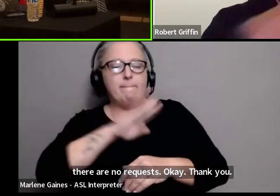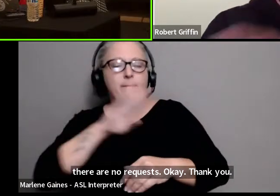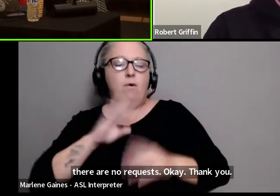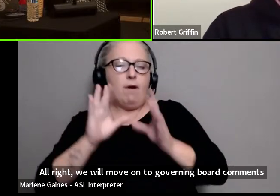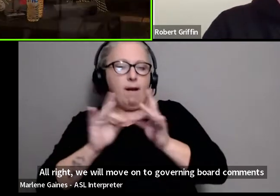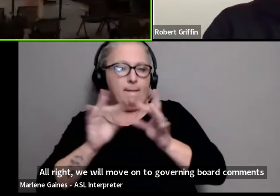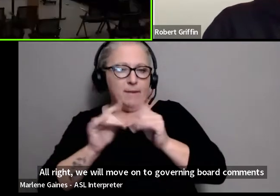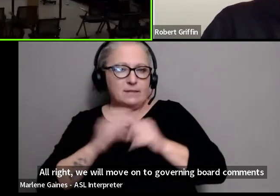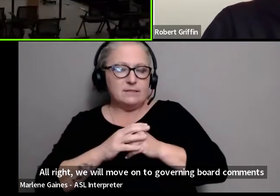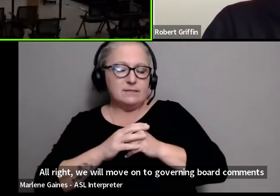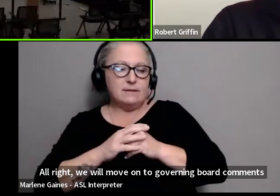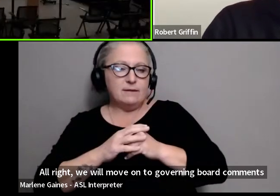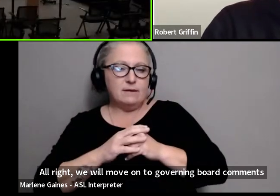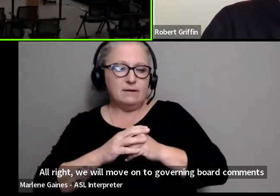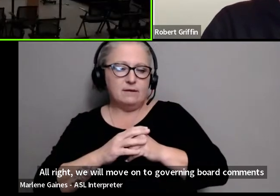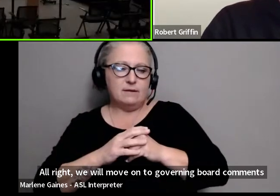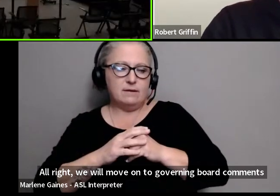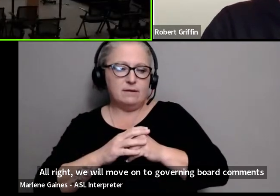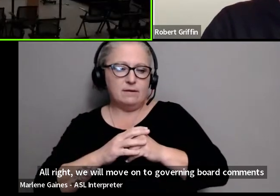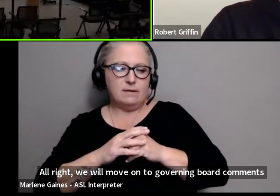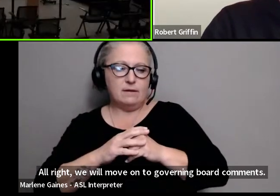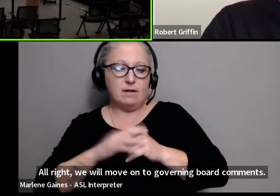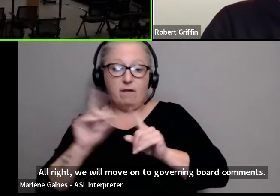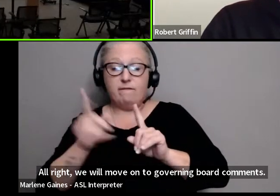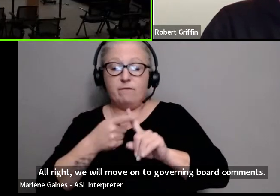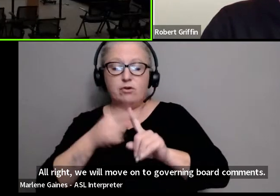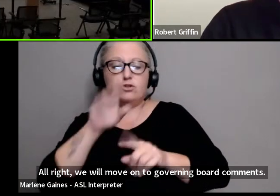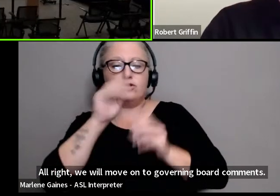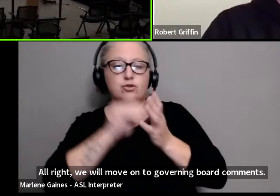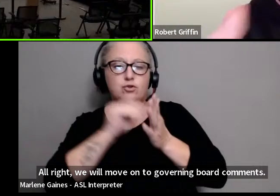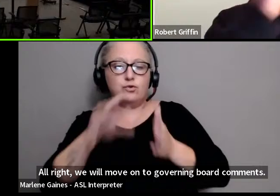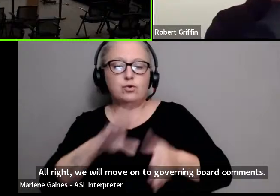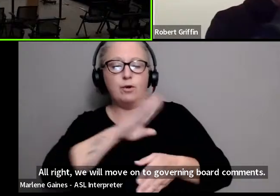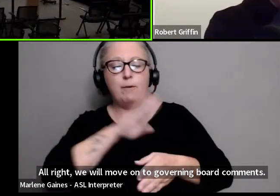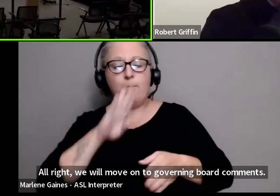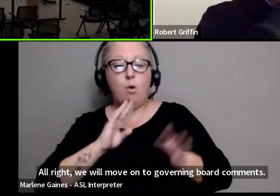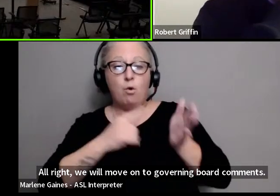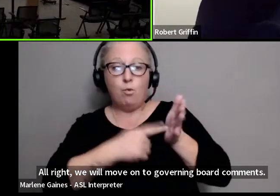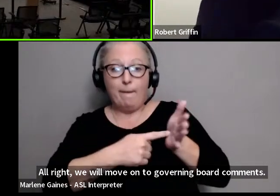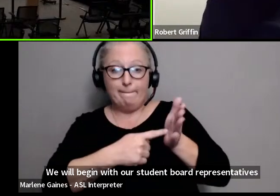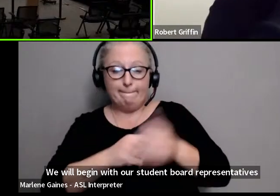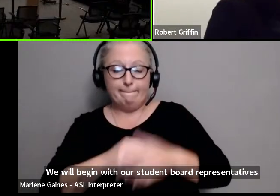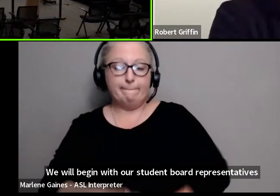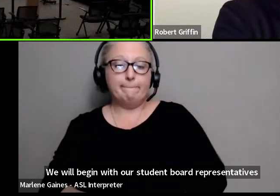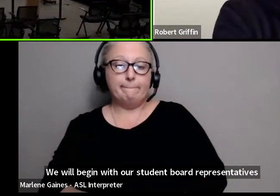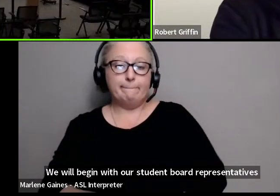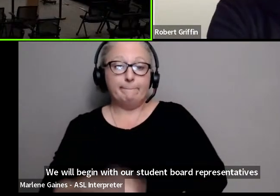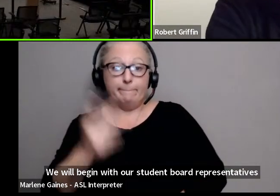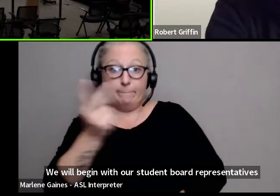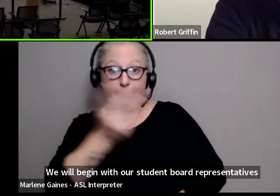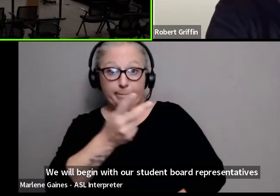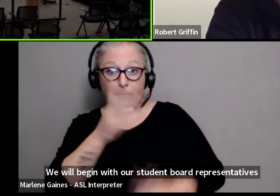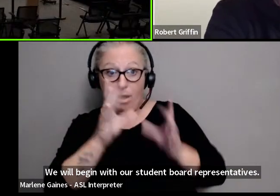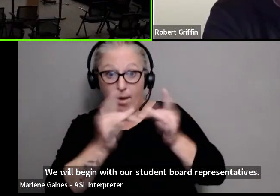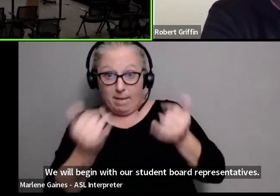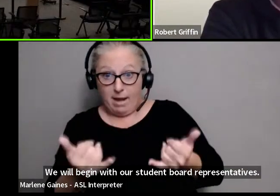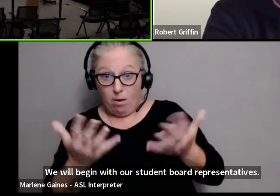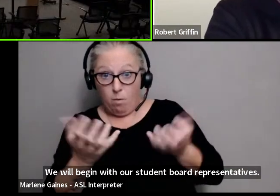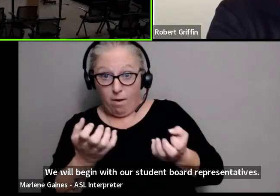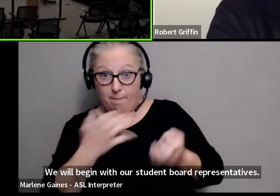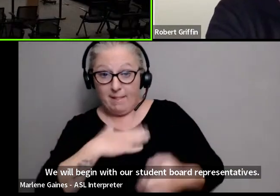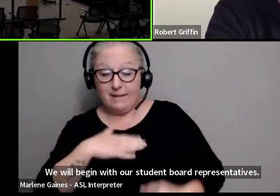comments. We will begin with our student board representatives. If you all want to give your comment now,